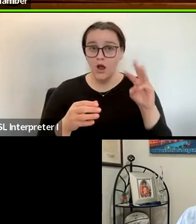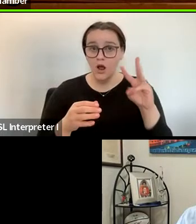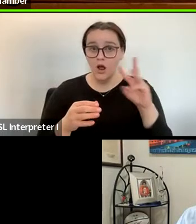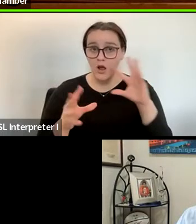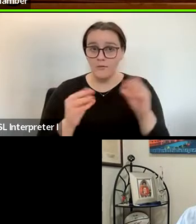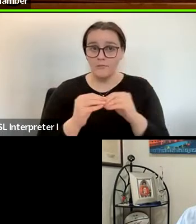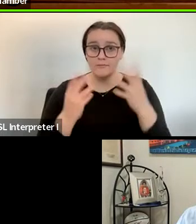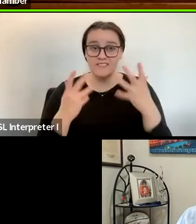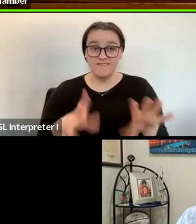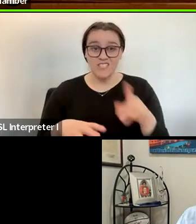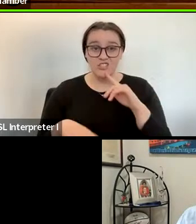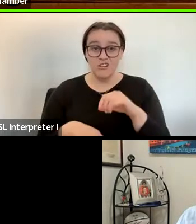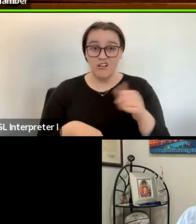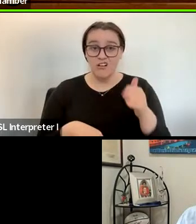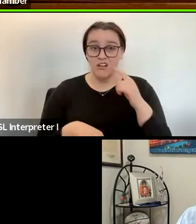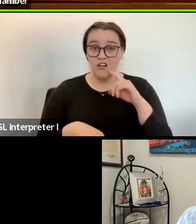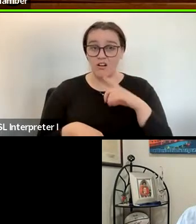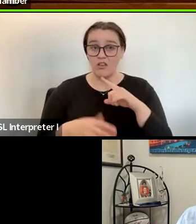committees.